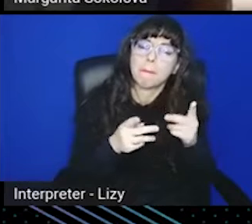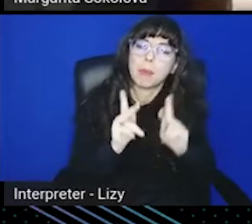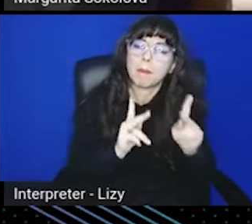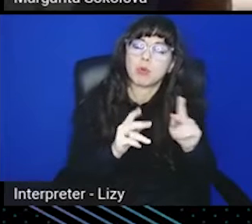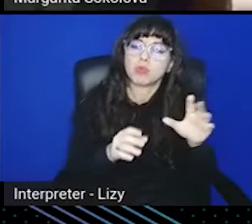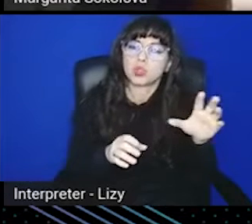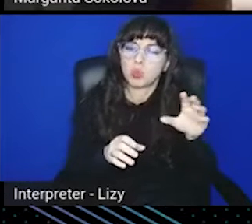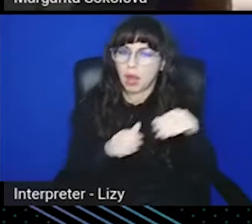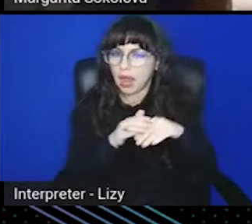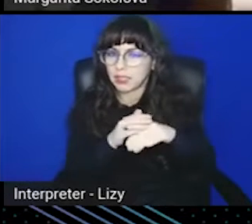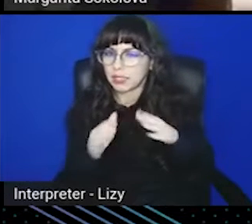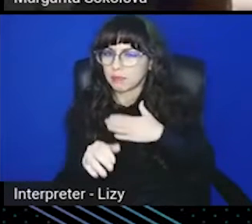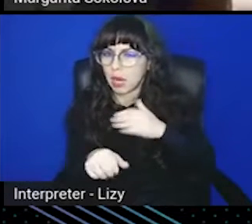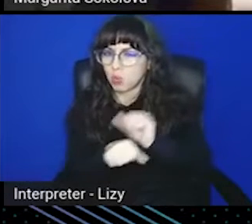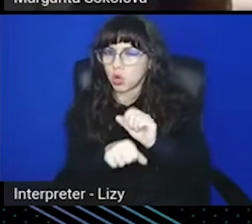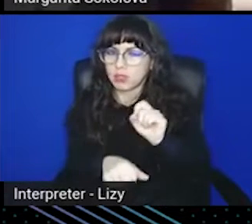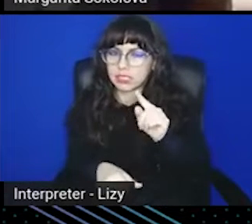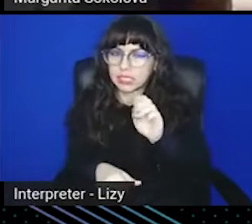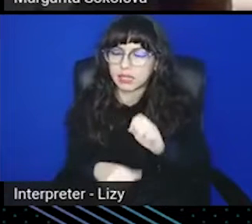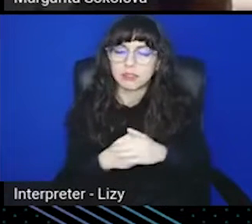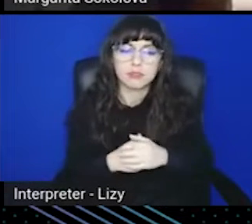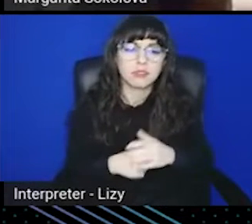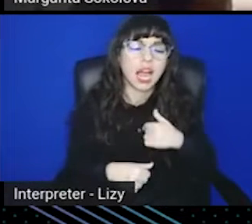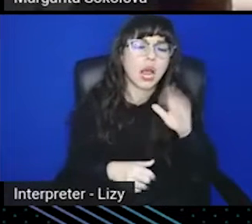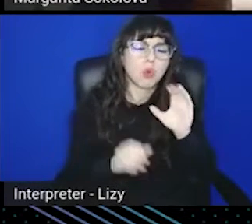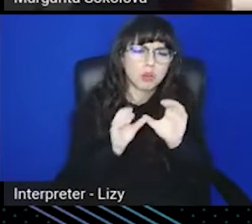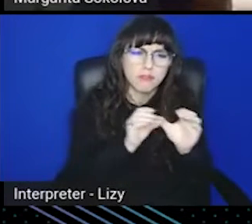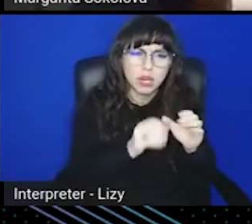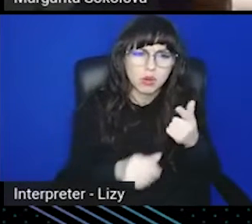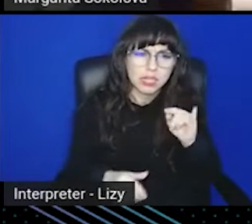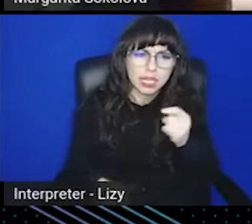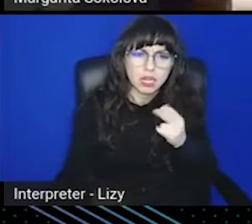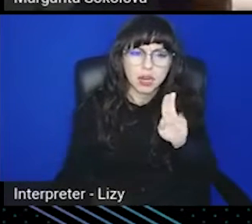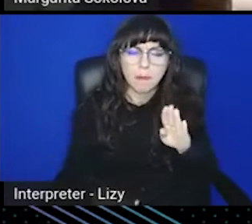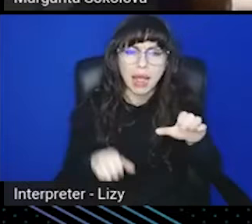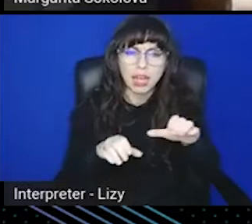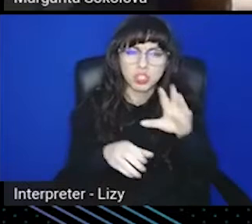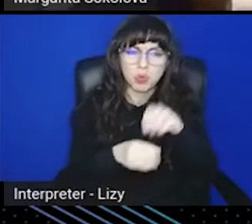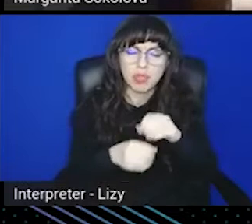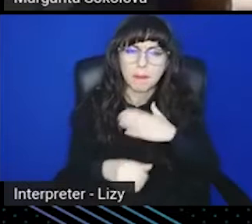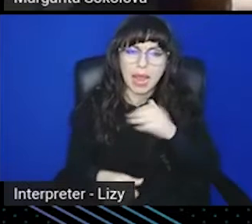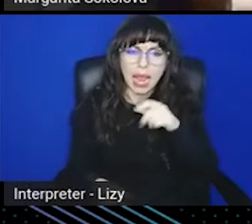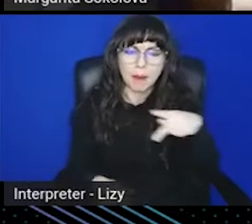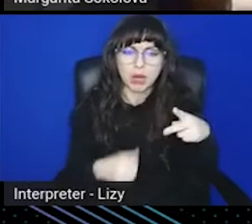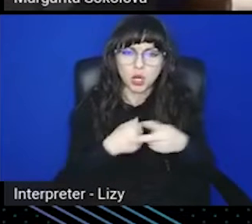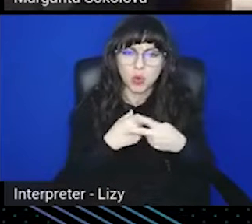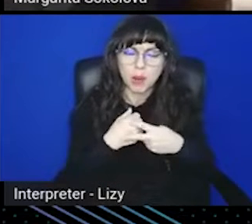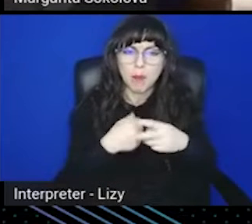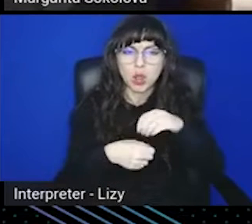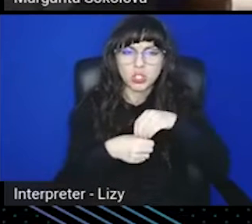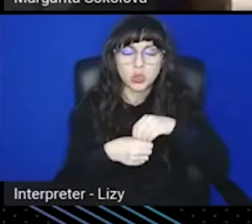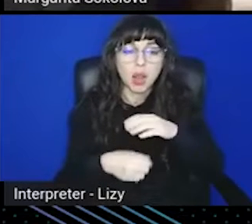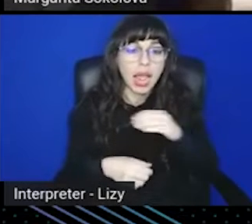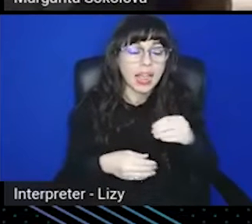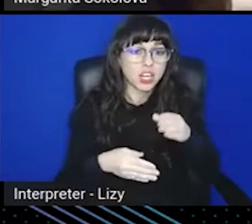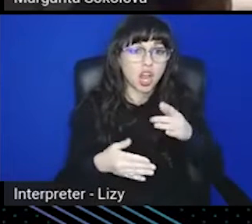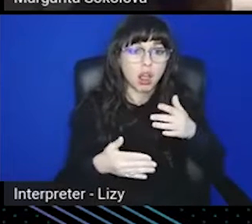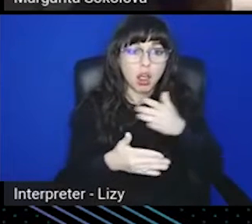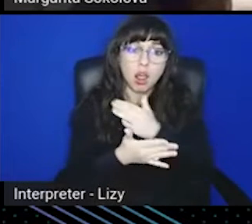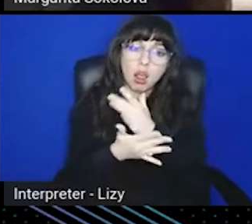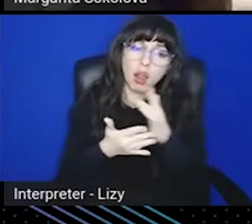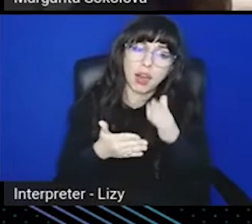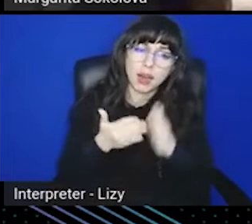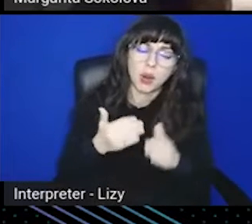I'll then configure GitHub Actions in my application repository. And at the end, I'll create and close a pull request